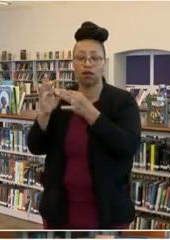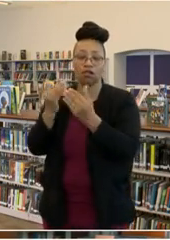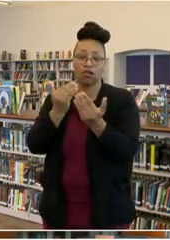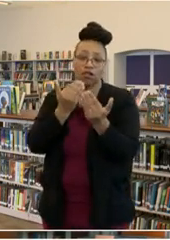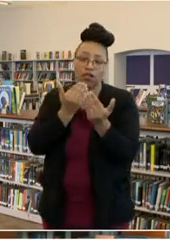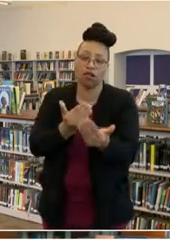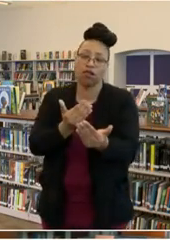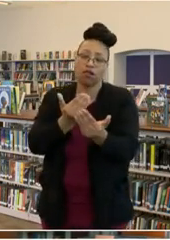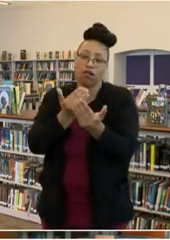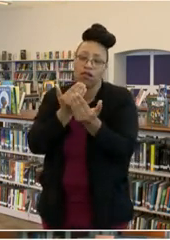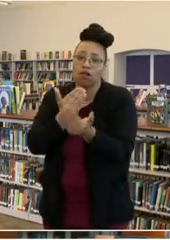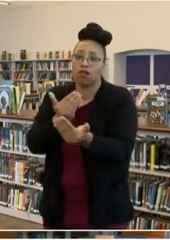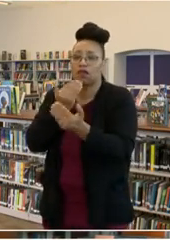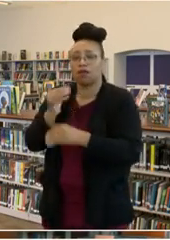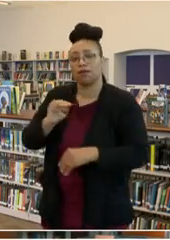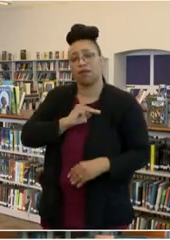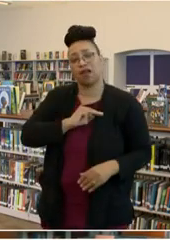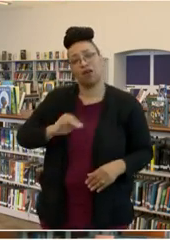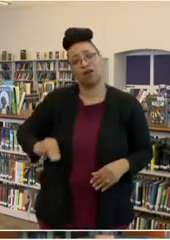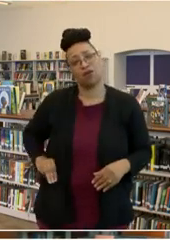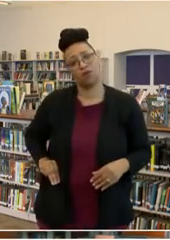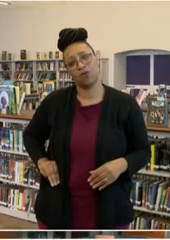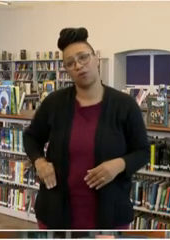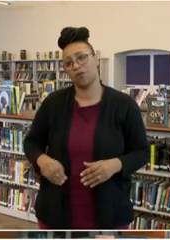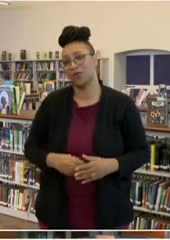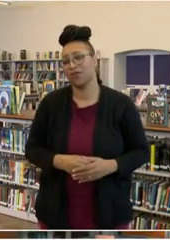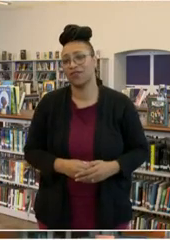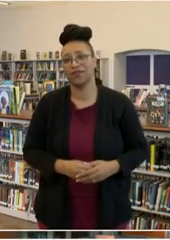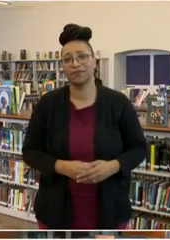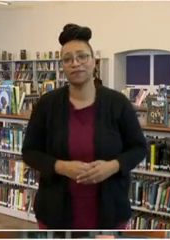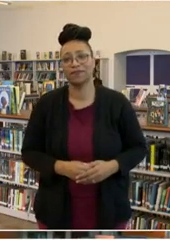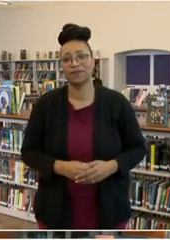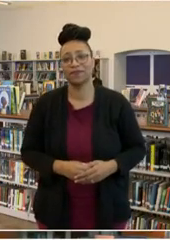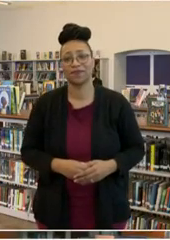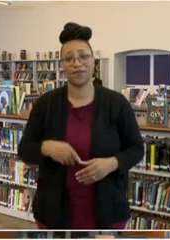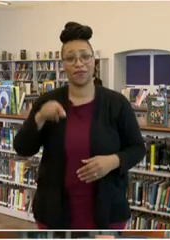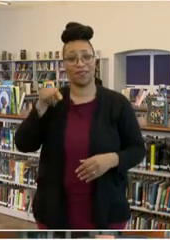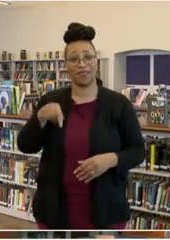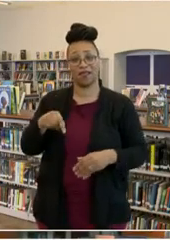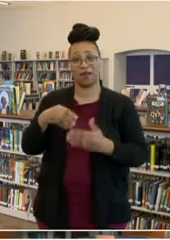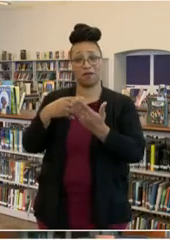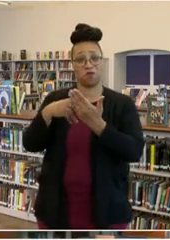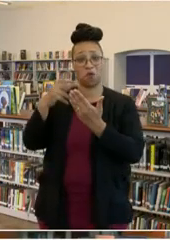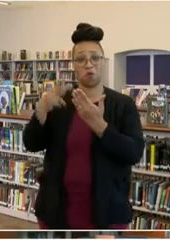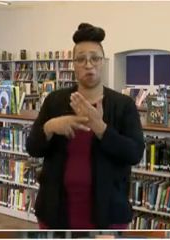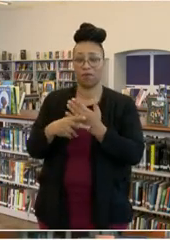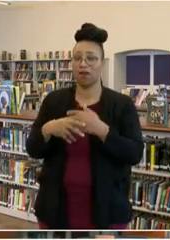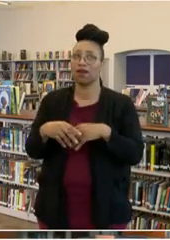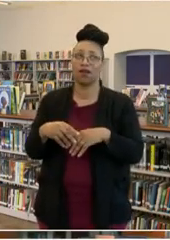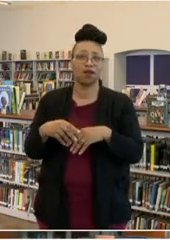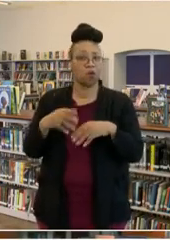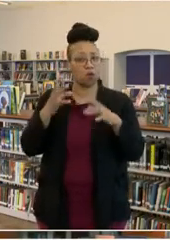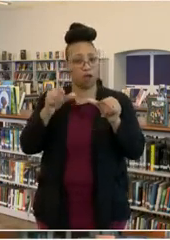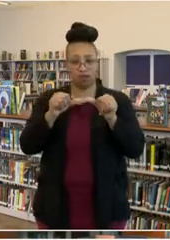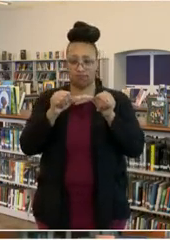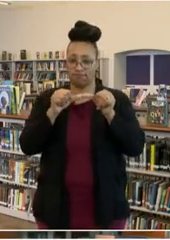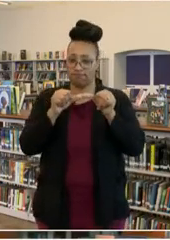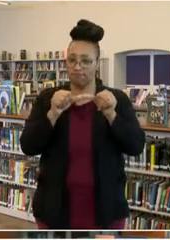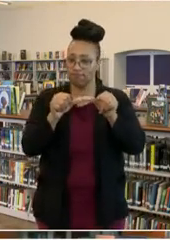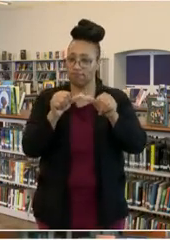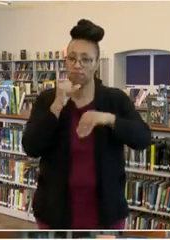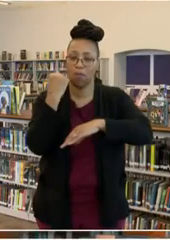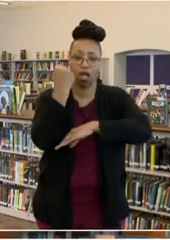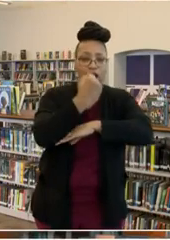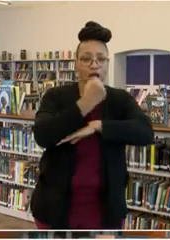this investment, are going to see us to and through this pandemic. We look forward to continuing the journey to be the best urban school district